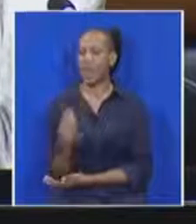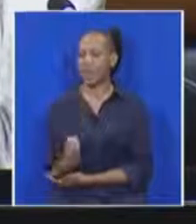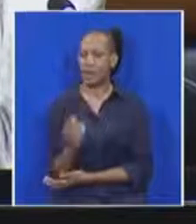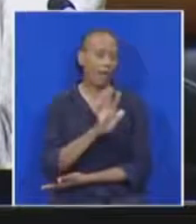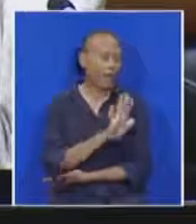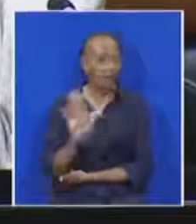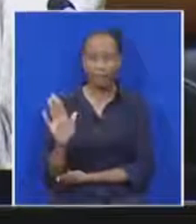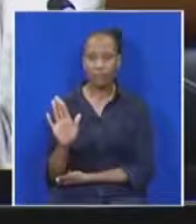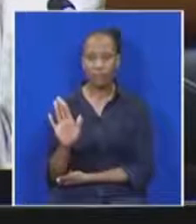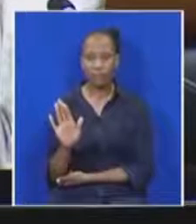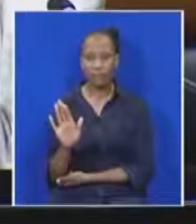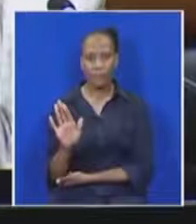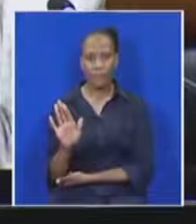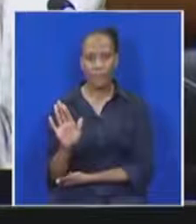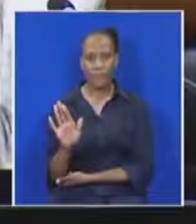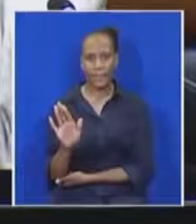of order.